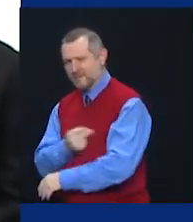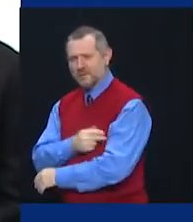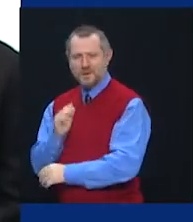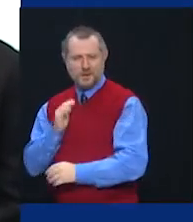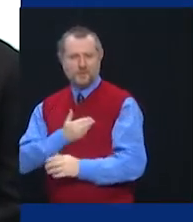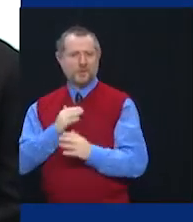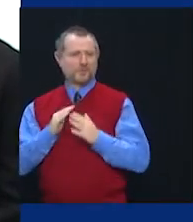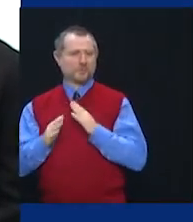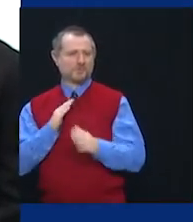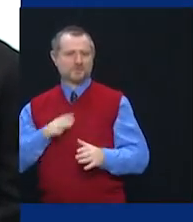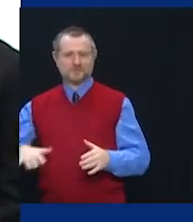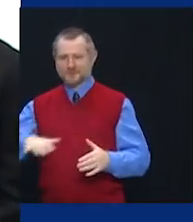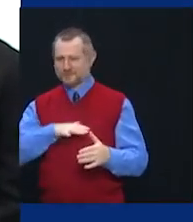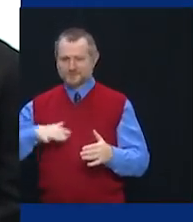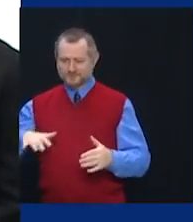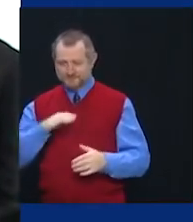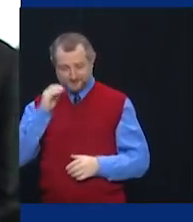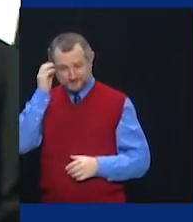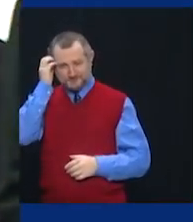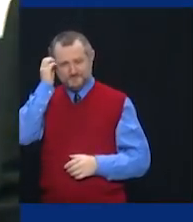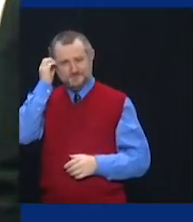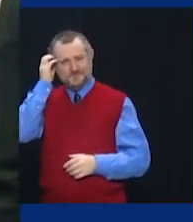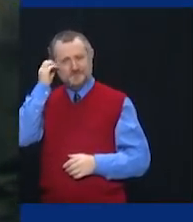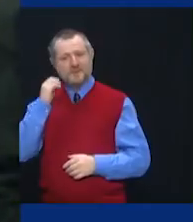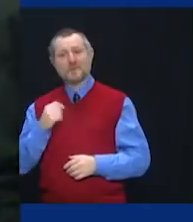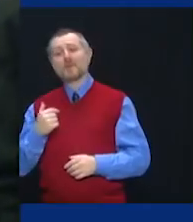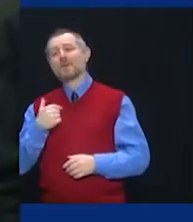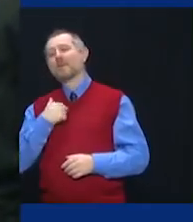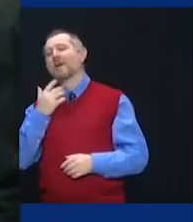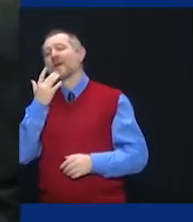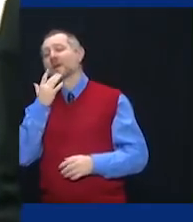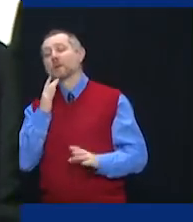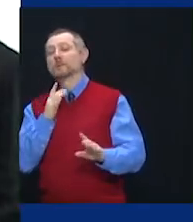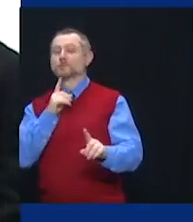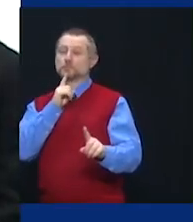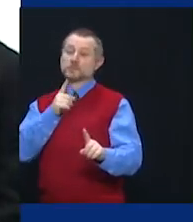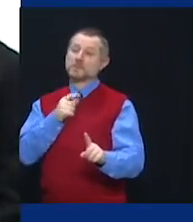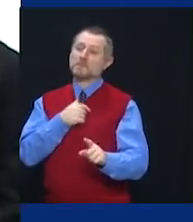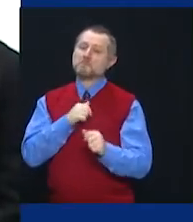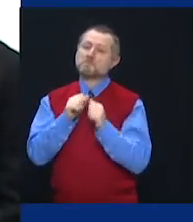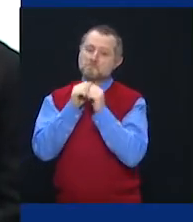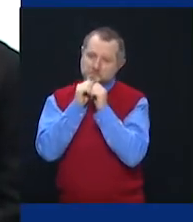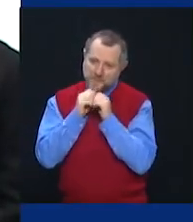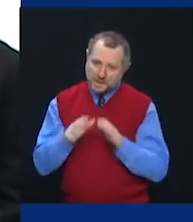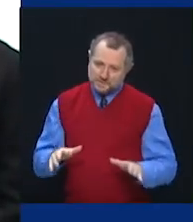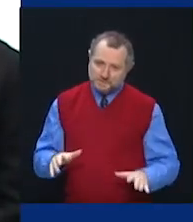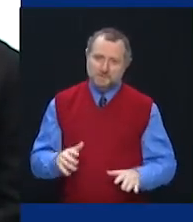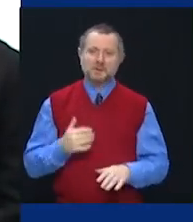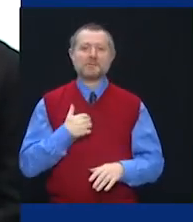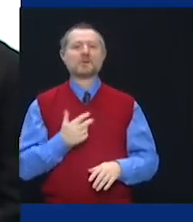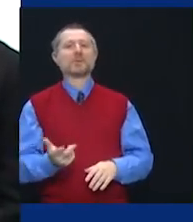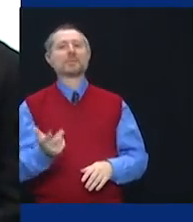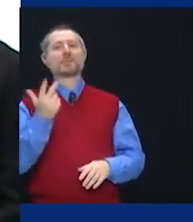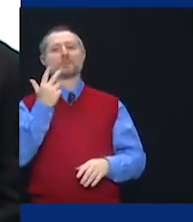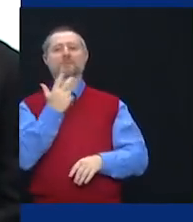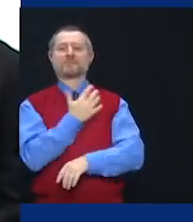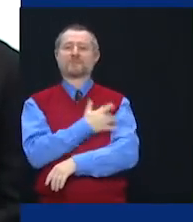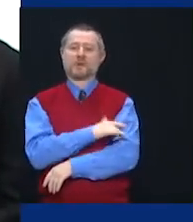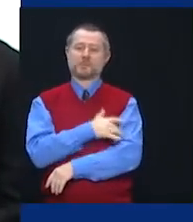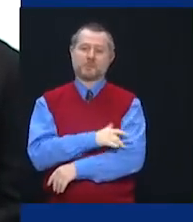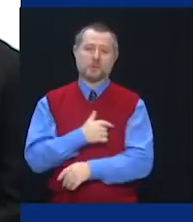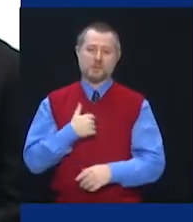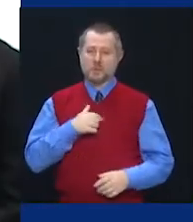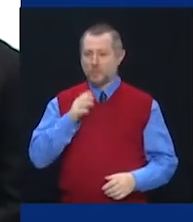communities. We are not just lucky, but blessed enough to have 3 vaccines. I'll be taking the Johnson &